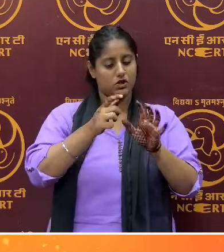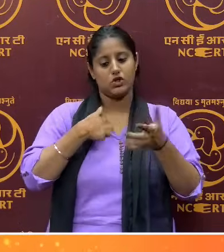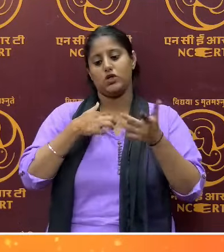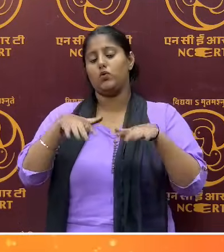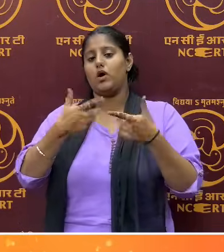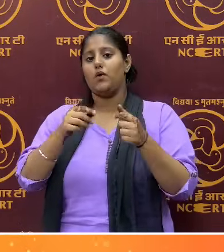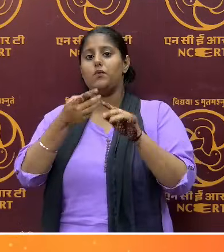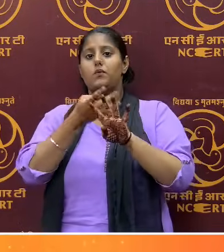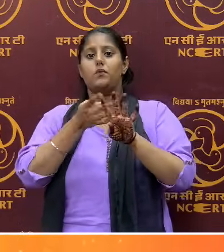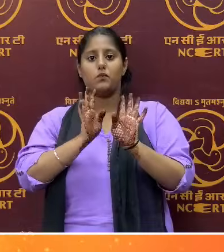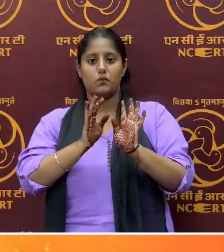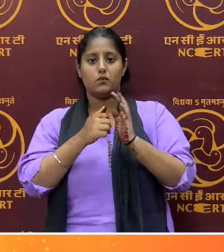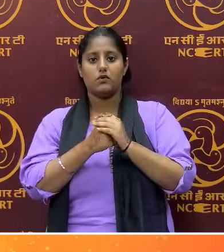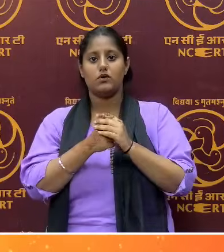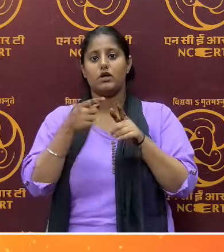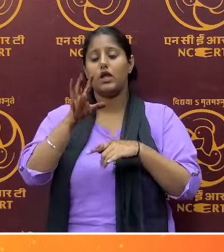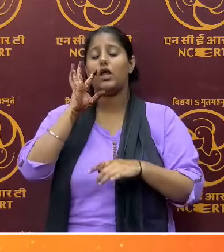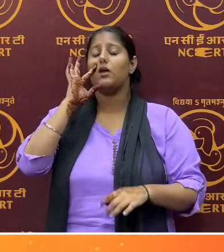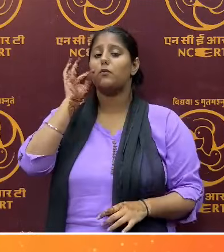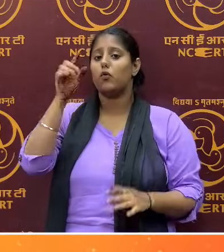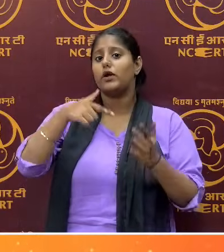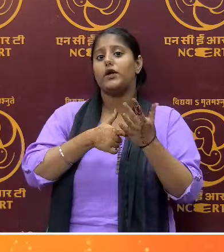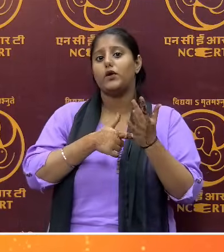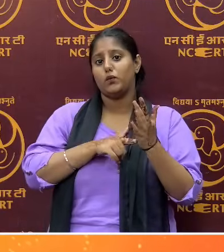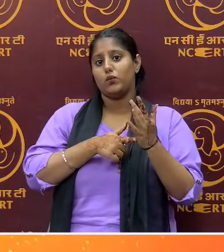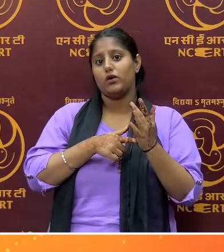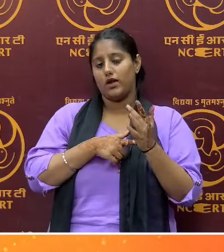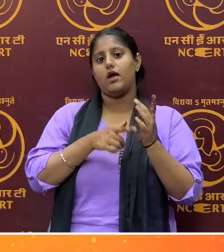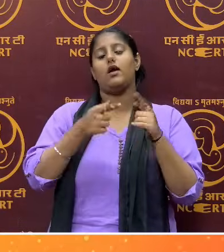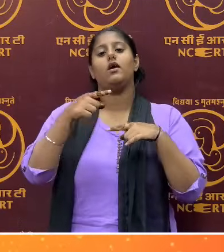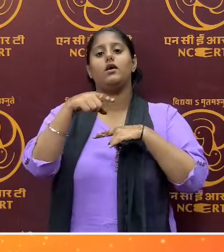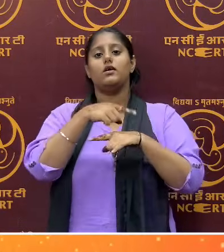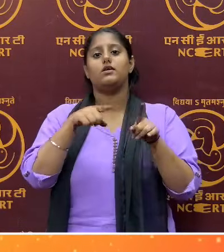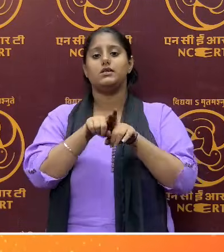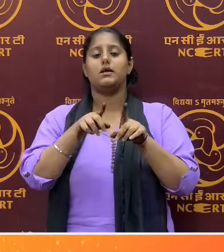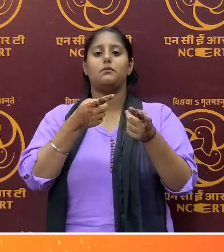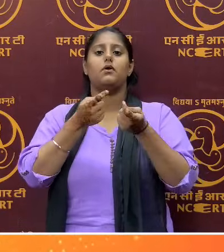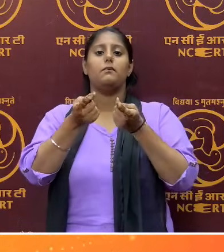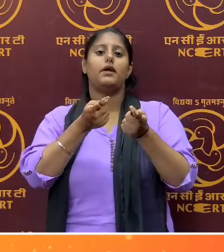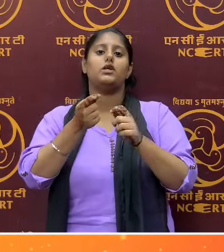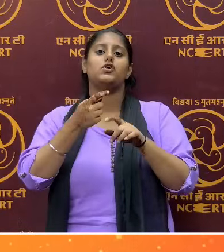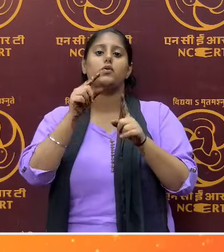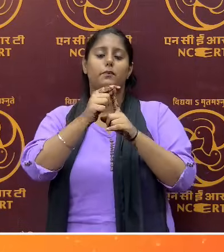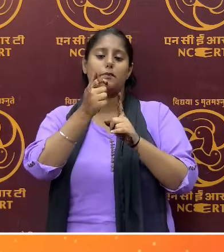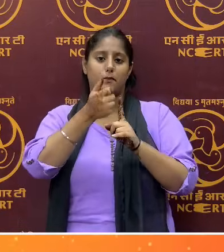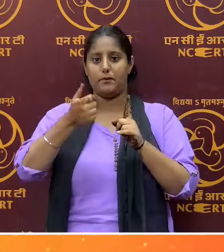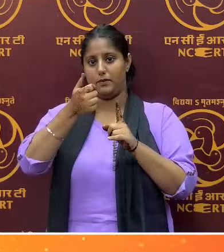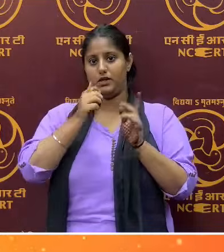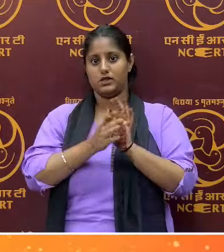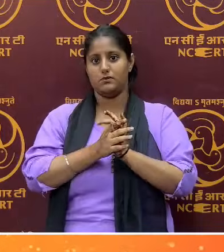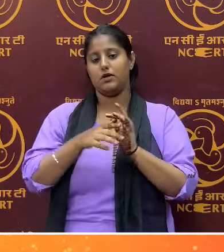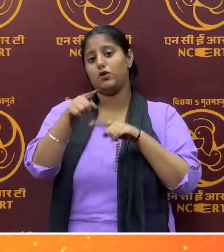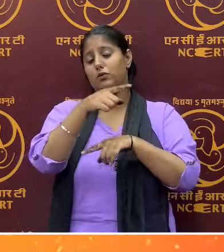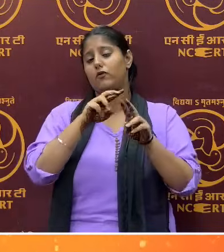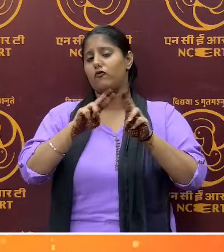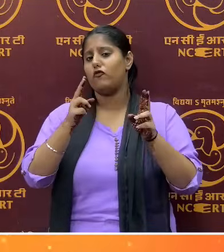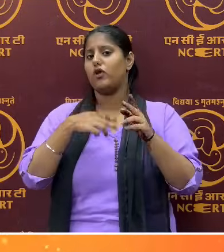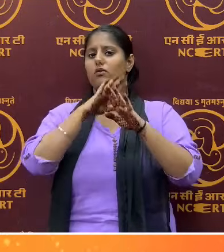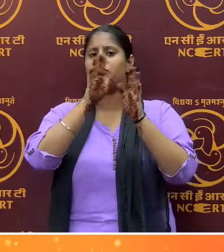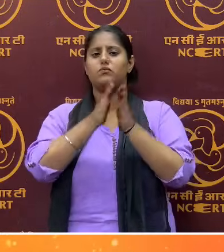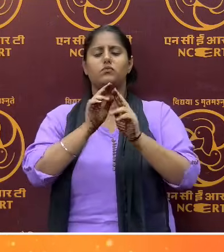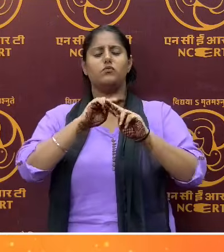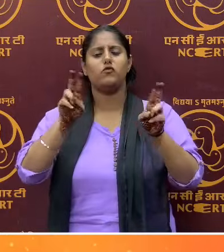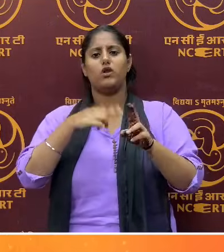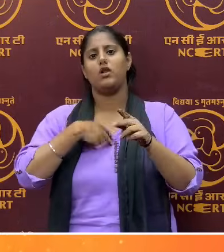very important tool for the leading position as a principal over there. You have a total control we are given here to